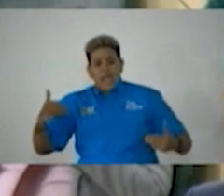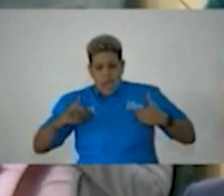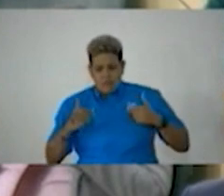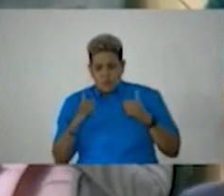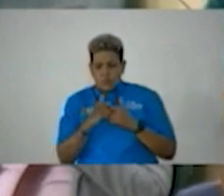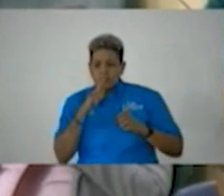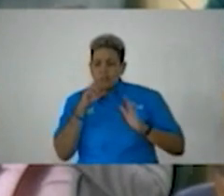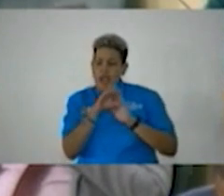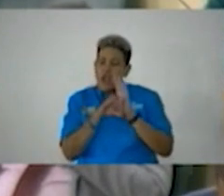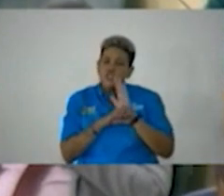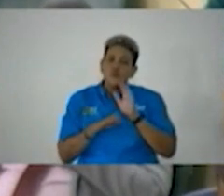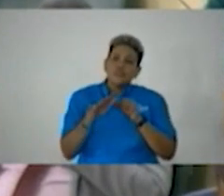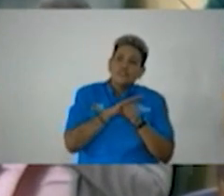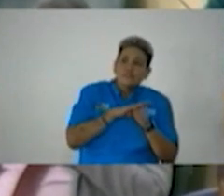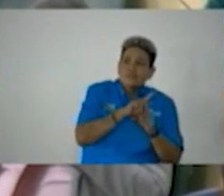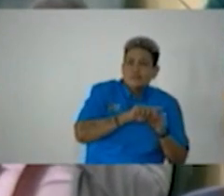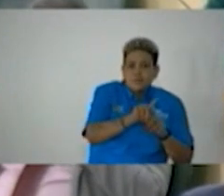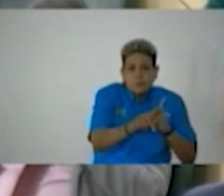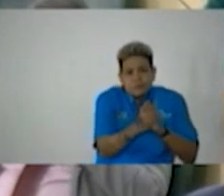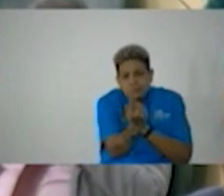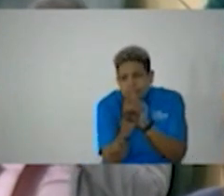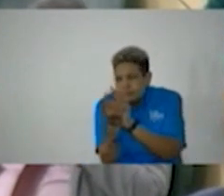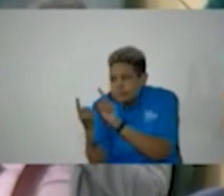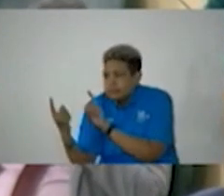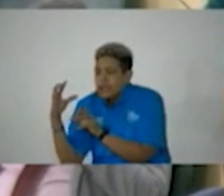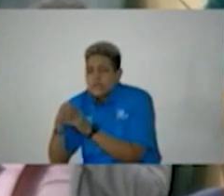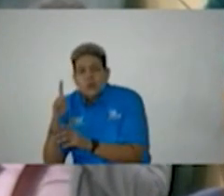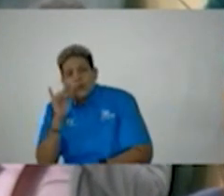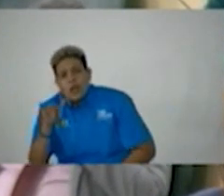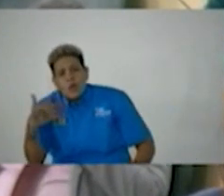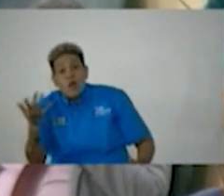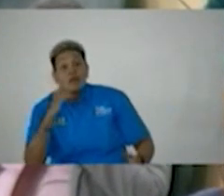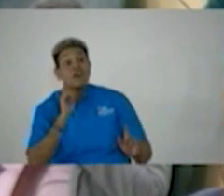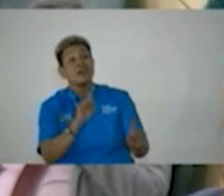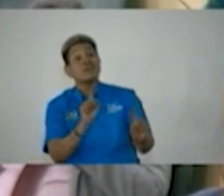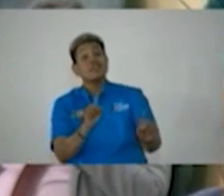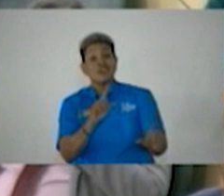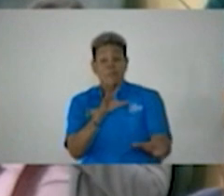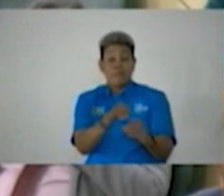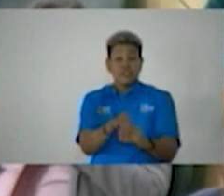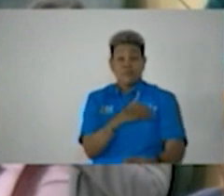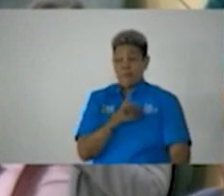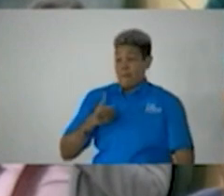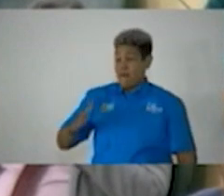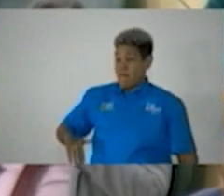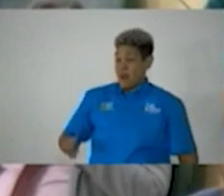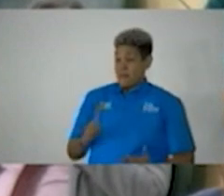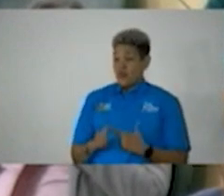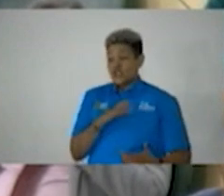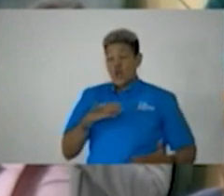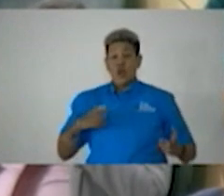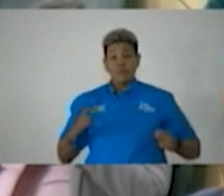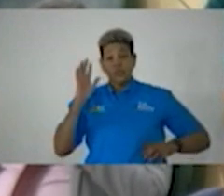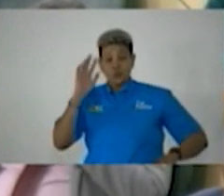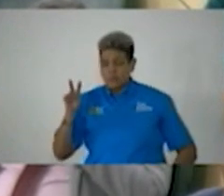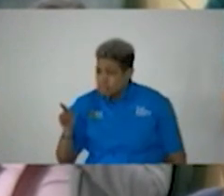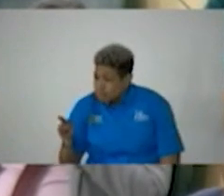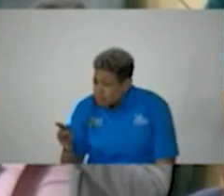constituents. The attendance and participation of members in the House and committees will also be tracked and